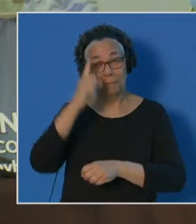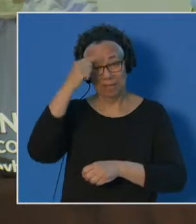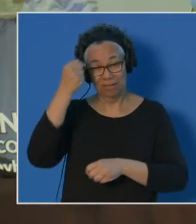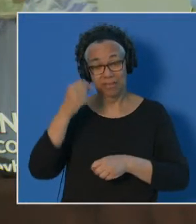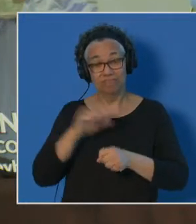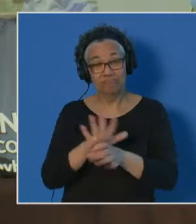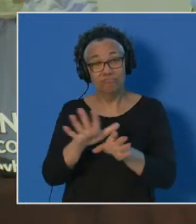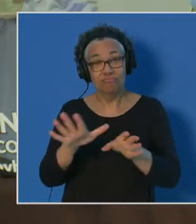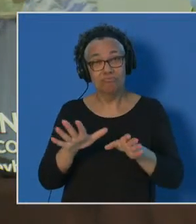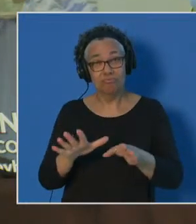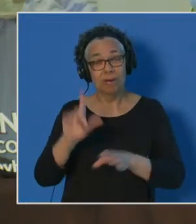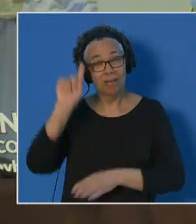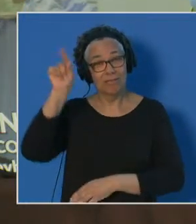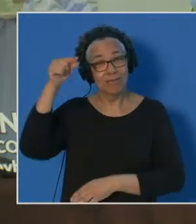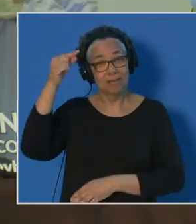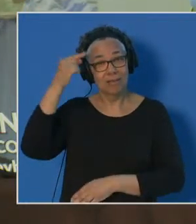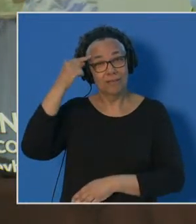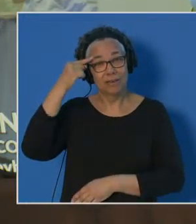will be having a